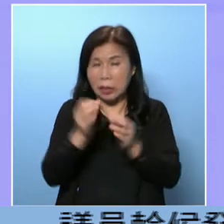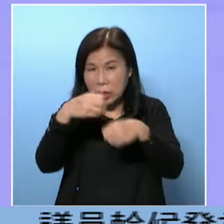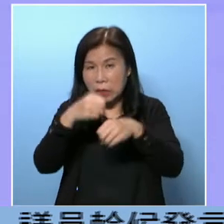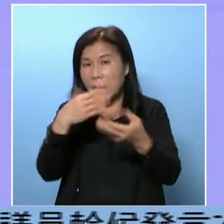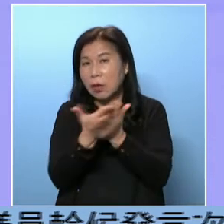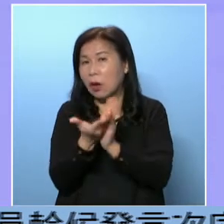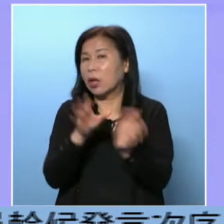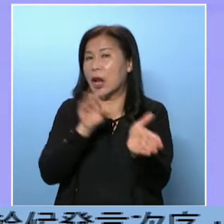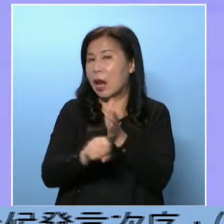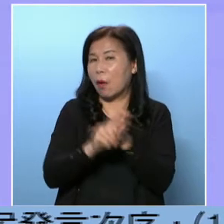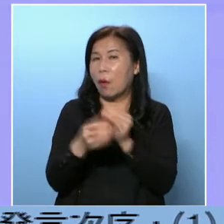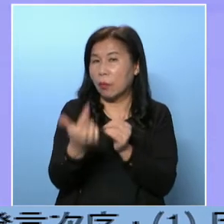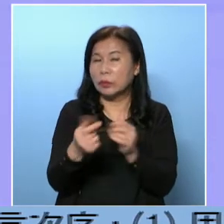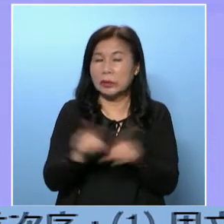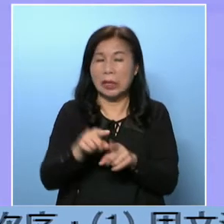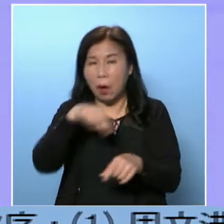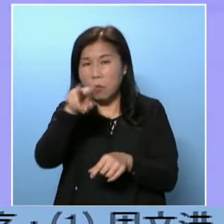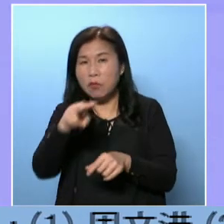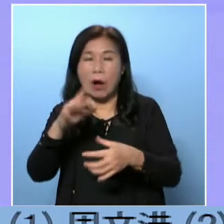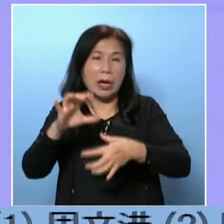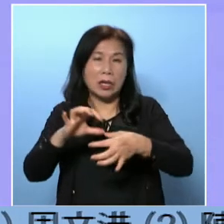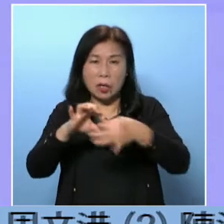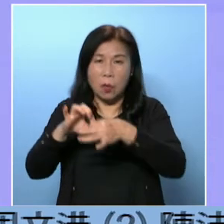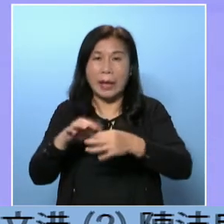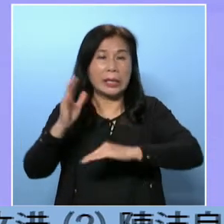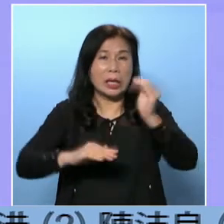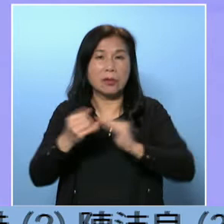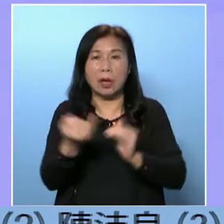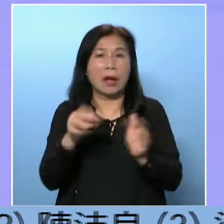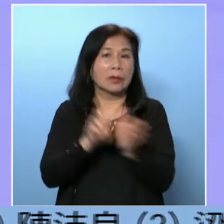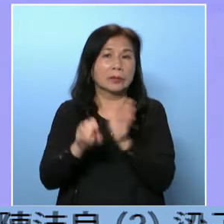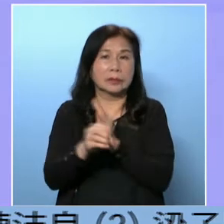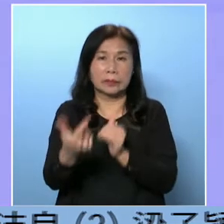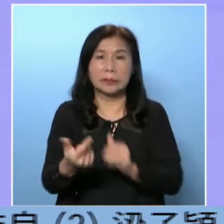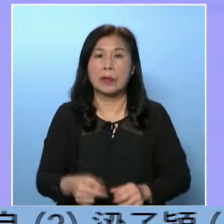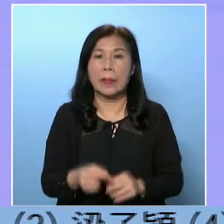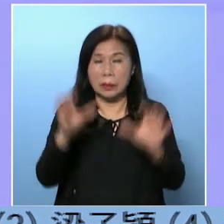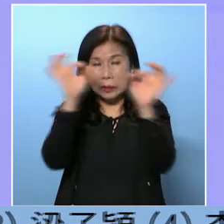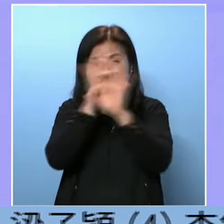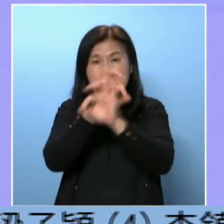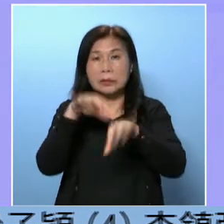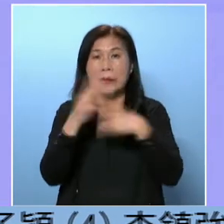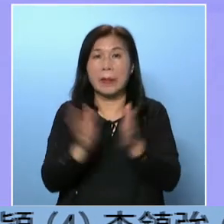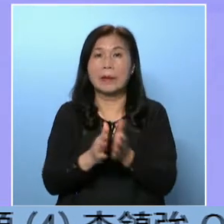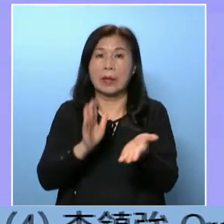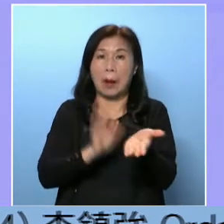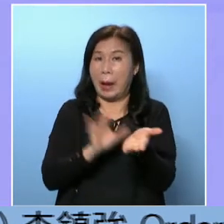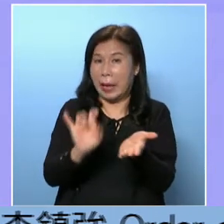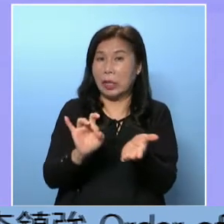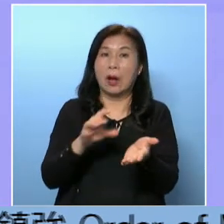our testing capacity and manpower shortage are not enough, as well as we are